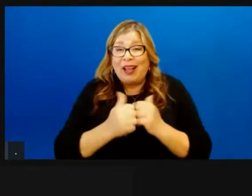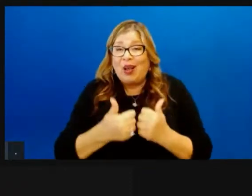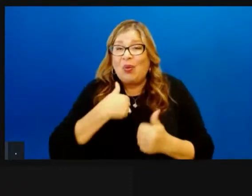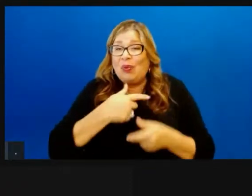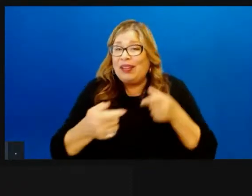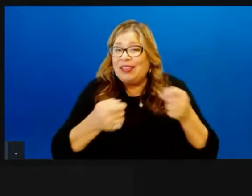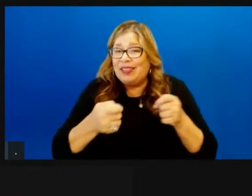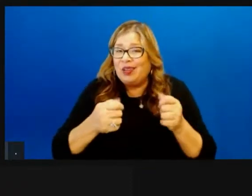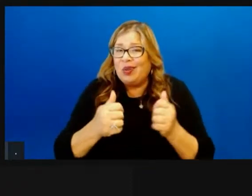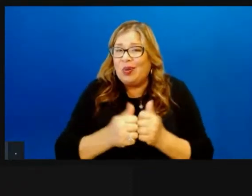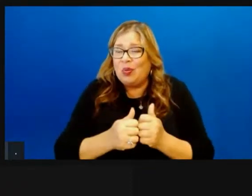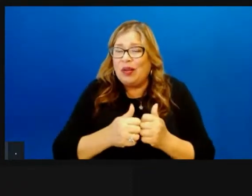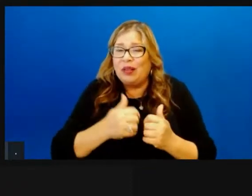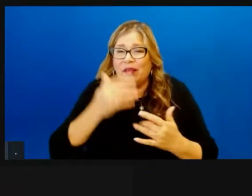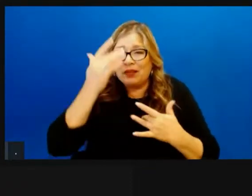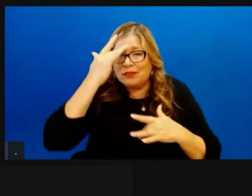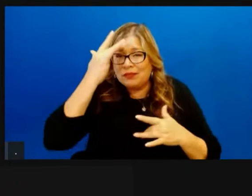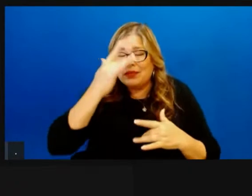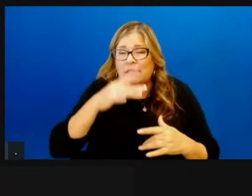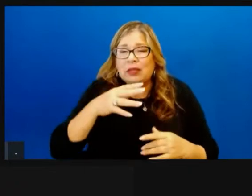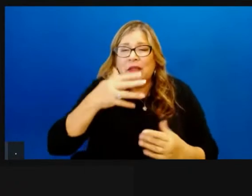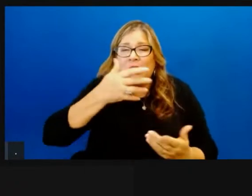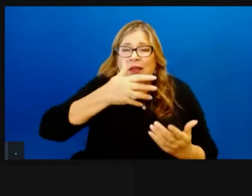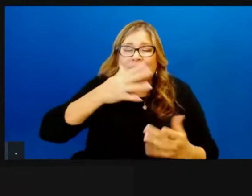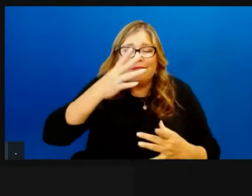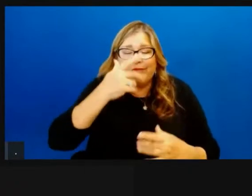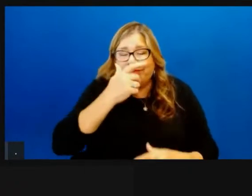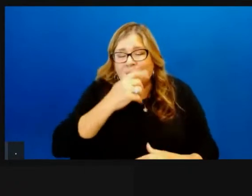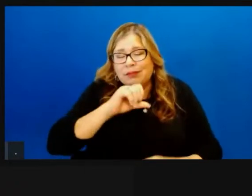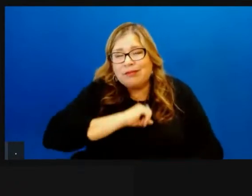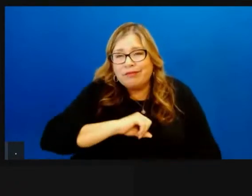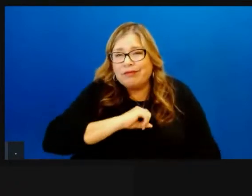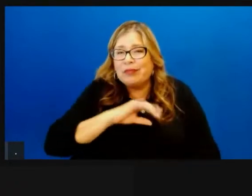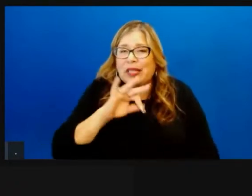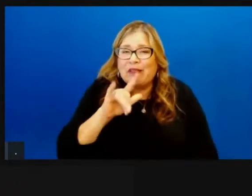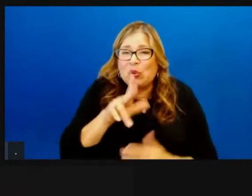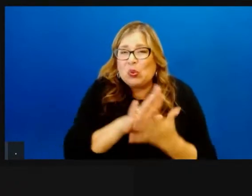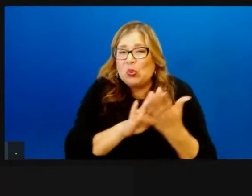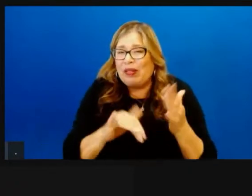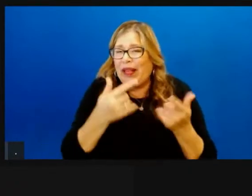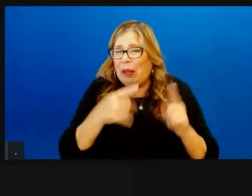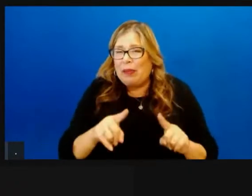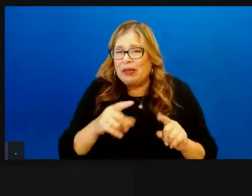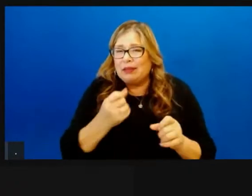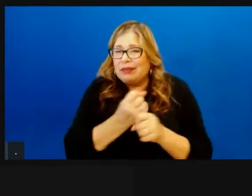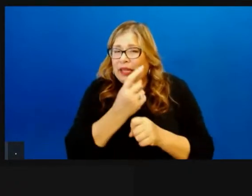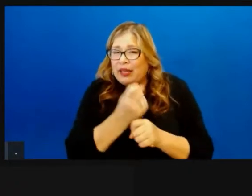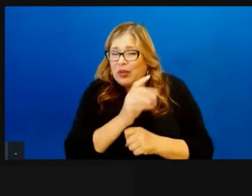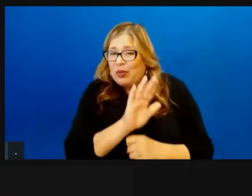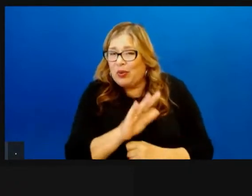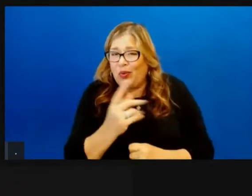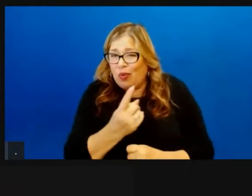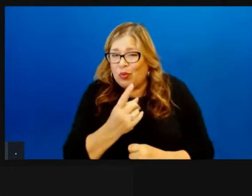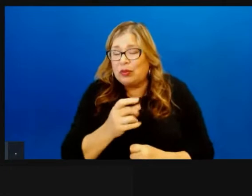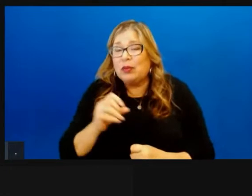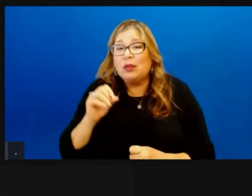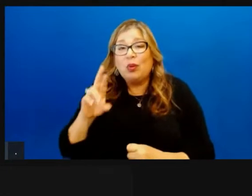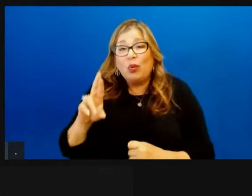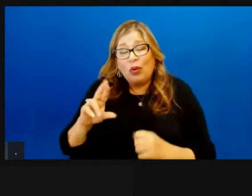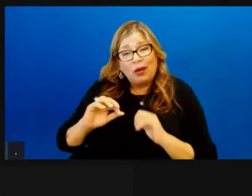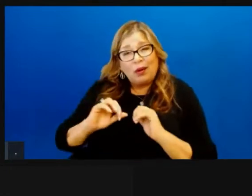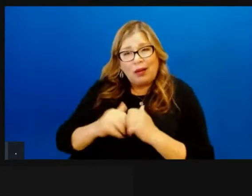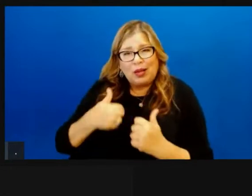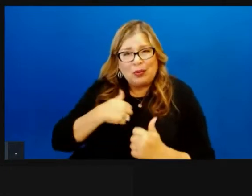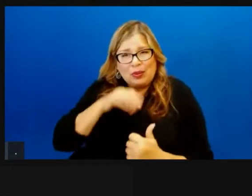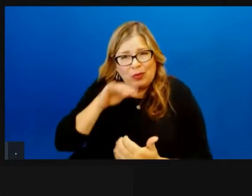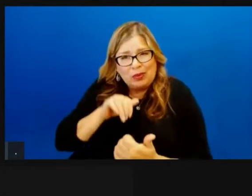that are seasonal, that are around all the time, or whether it's how we're going to begin approaching improvements in health